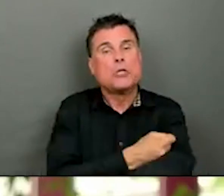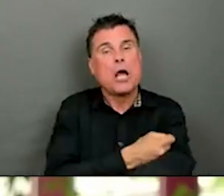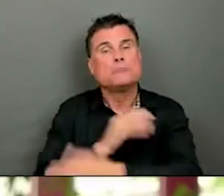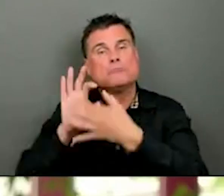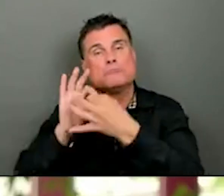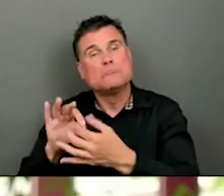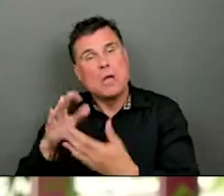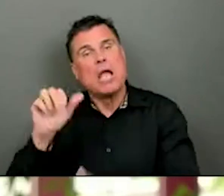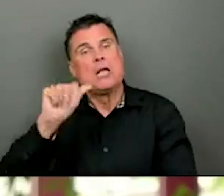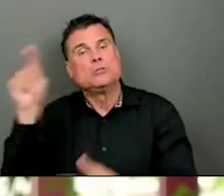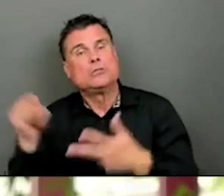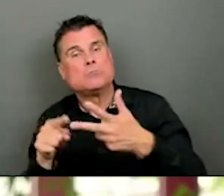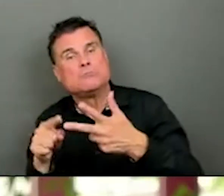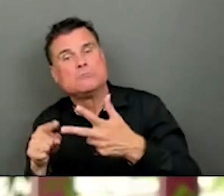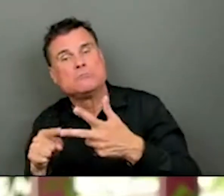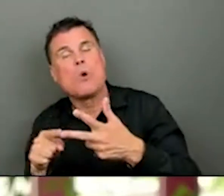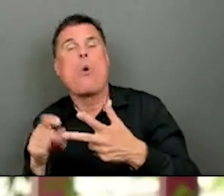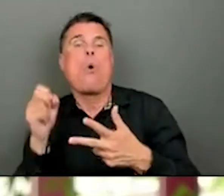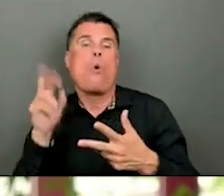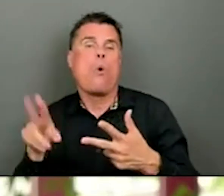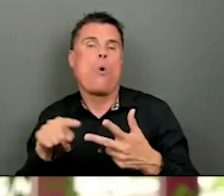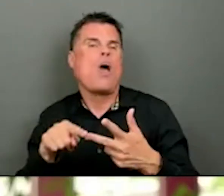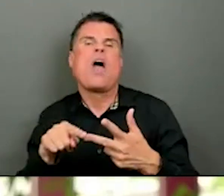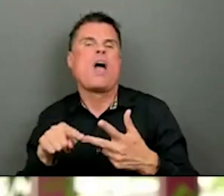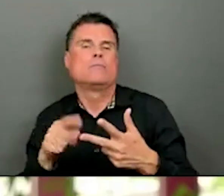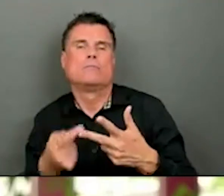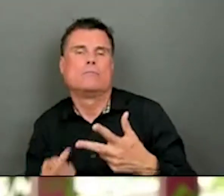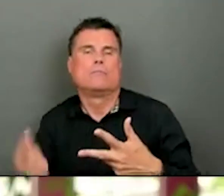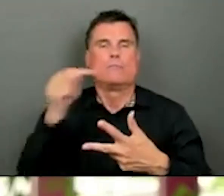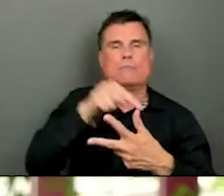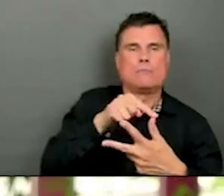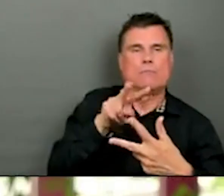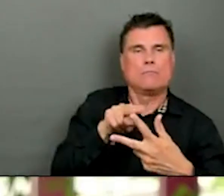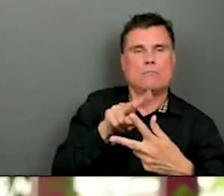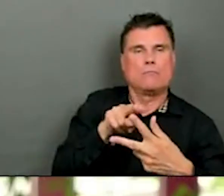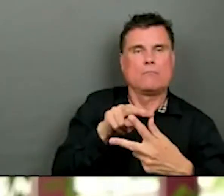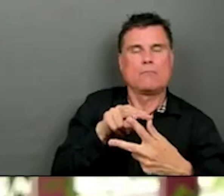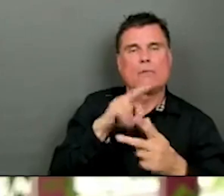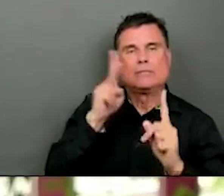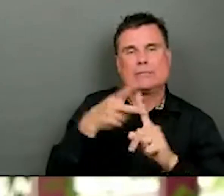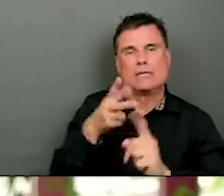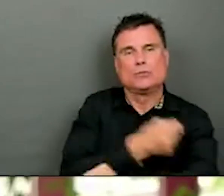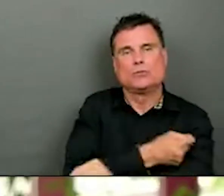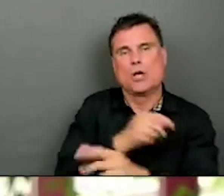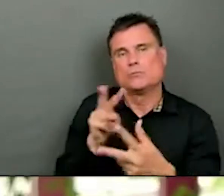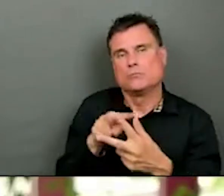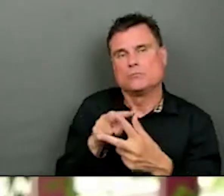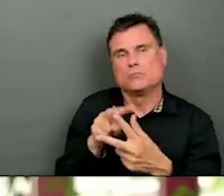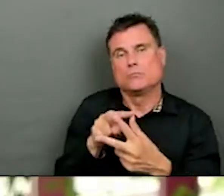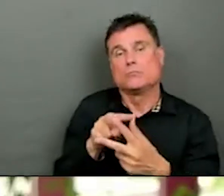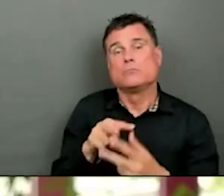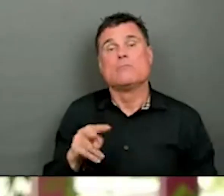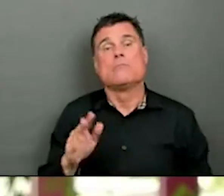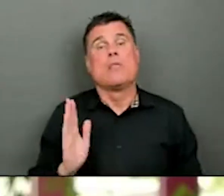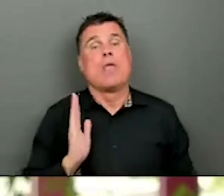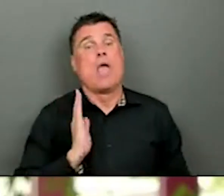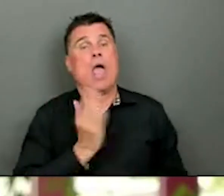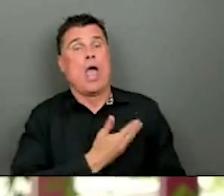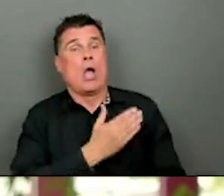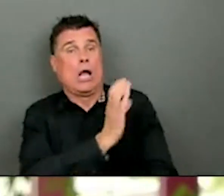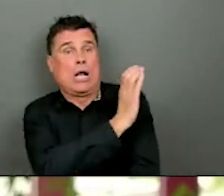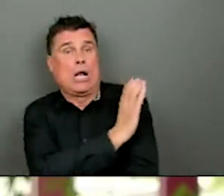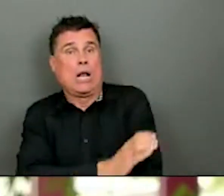or Moderna dose. And part of that was because our second dose clinics, our mass clinics, were still being very